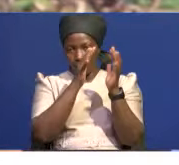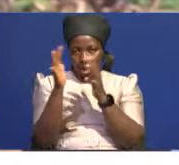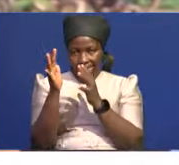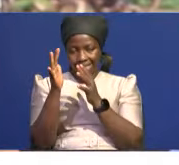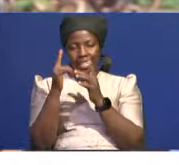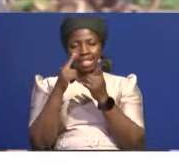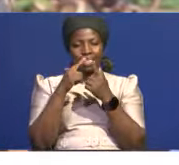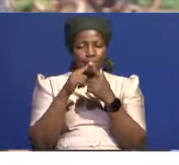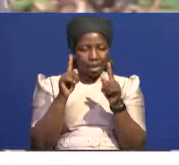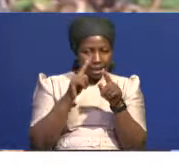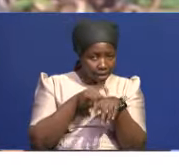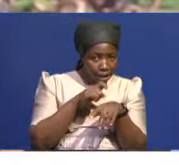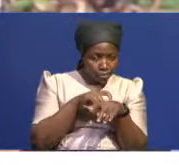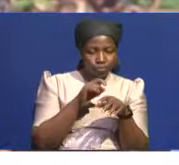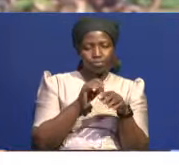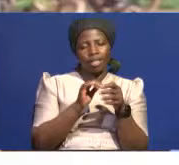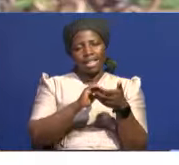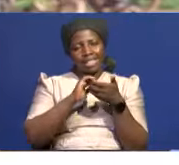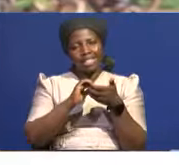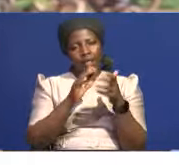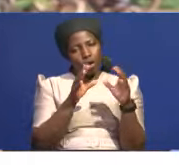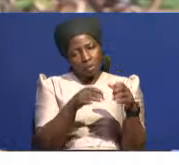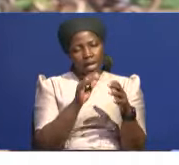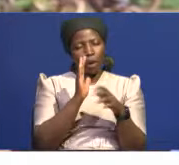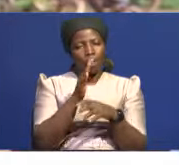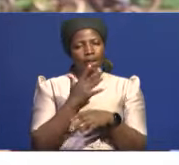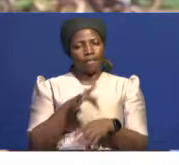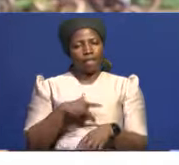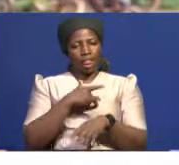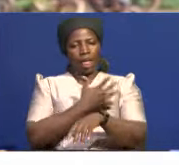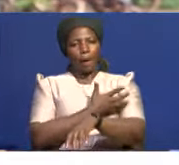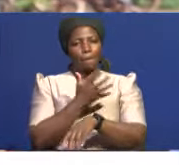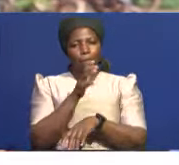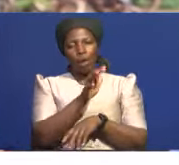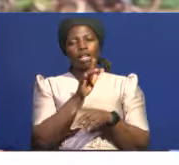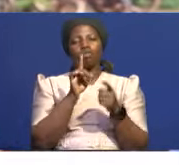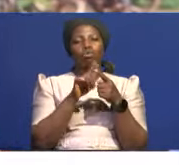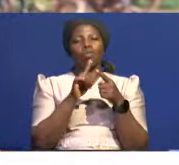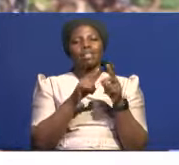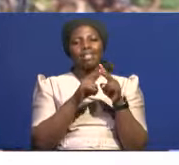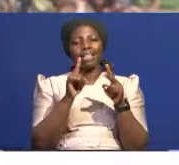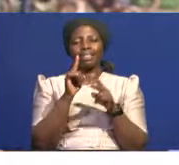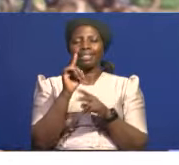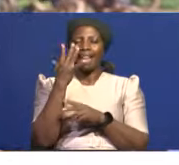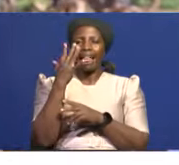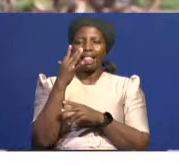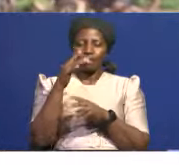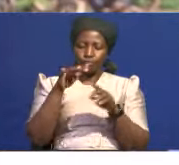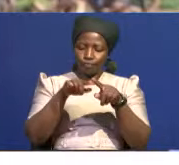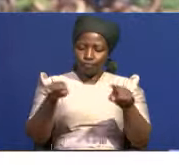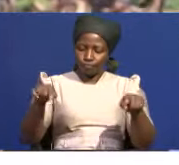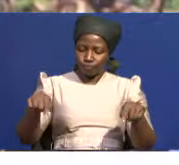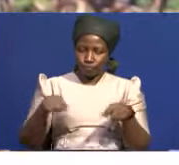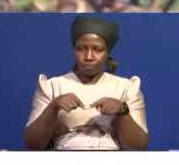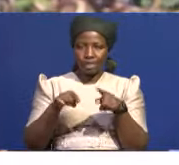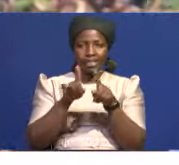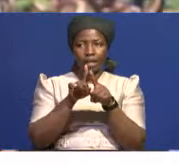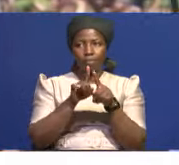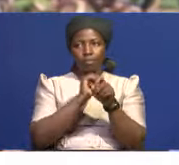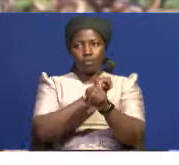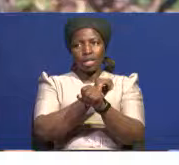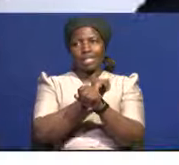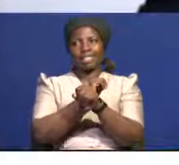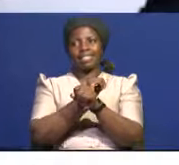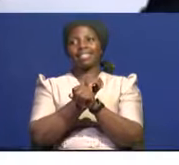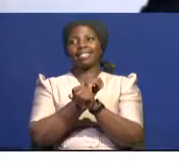the community will be empowered to start tree nurseries and to conserve forest outside the forest,